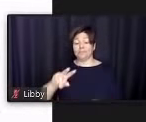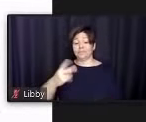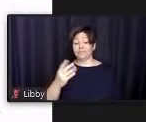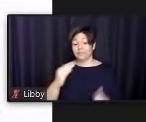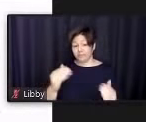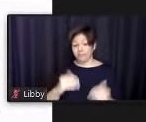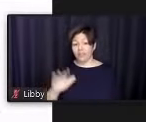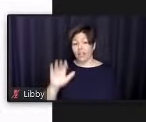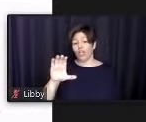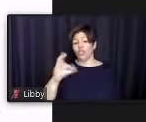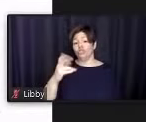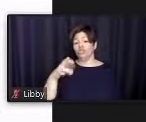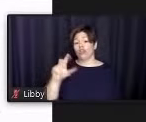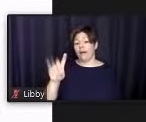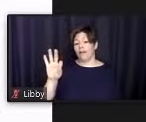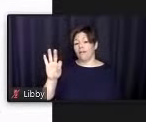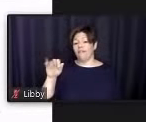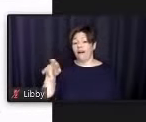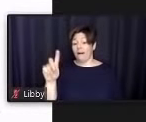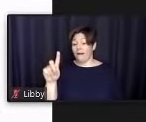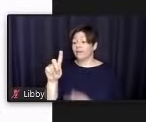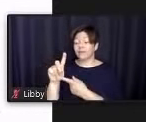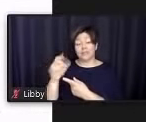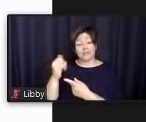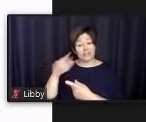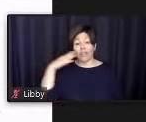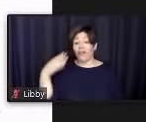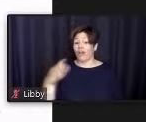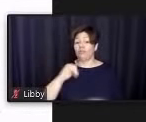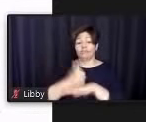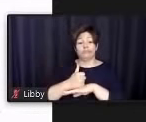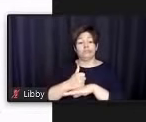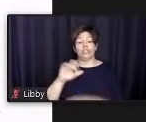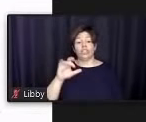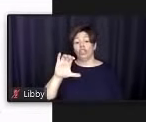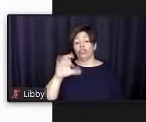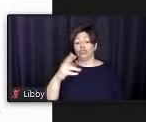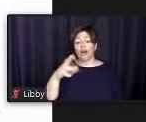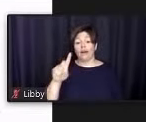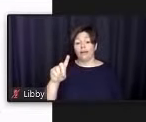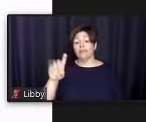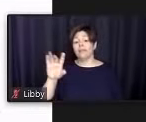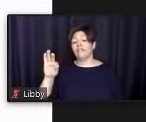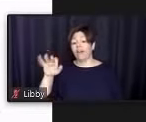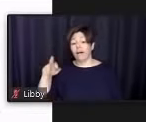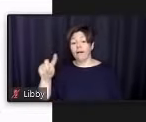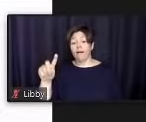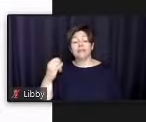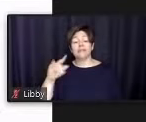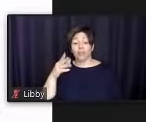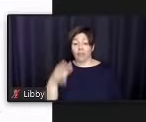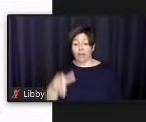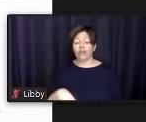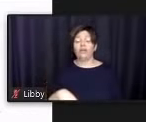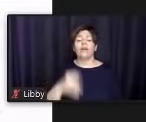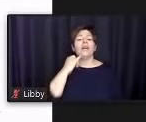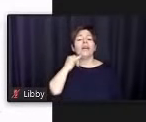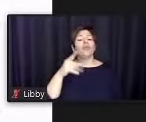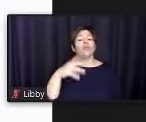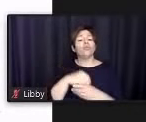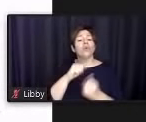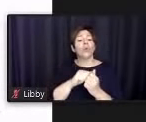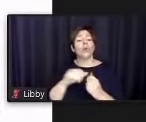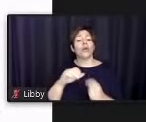find. Child find still exists. Child find still exists. And so those of you who are in special education,